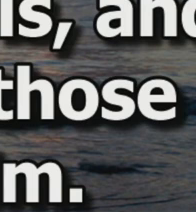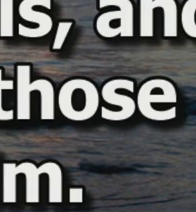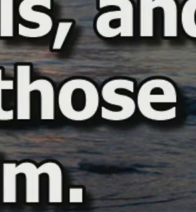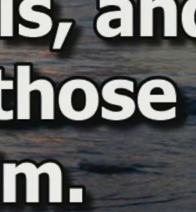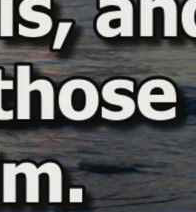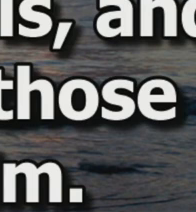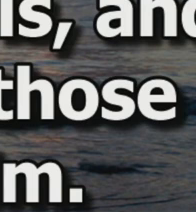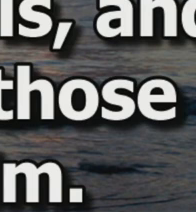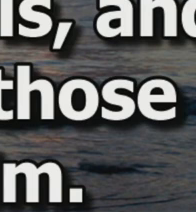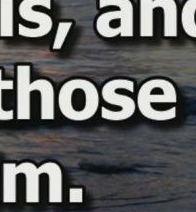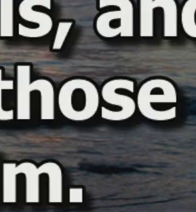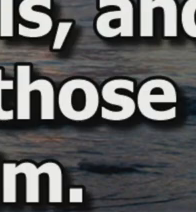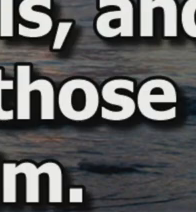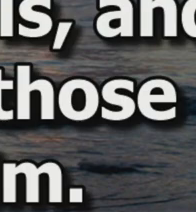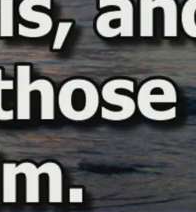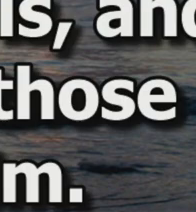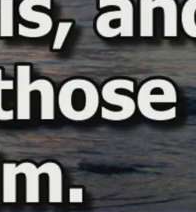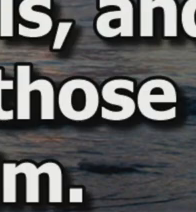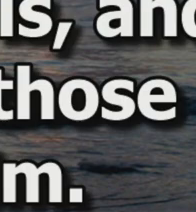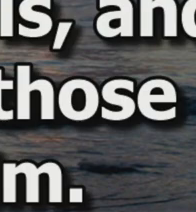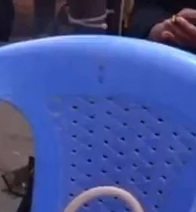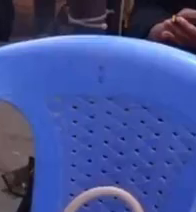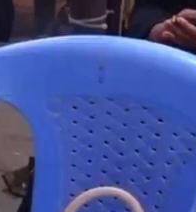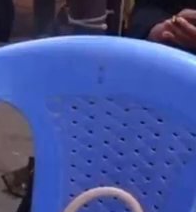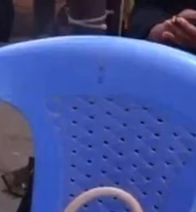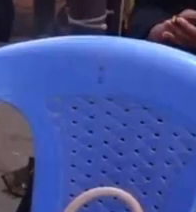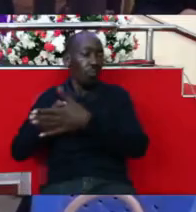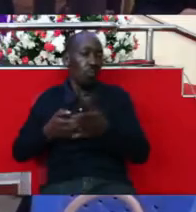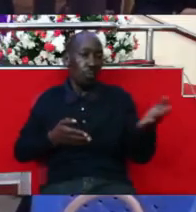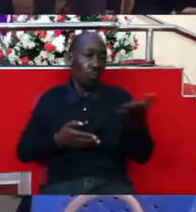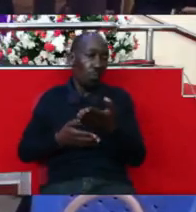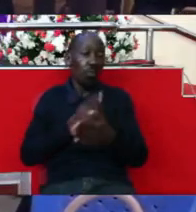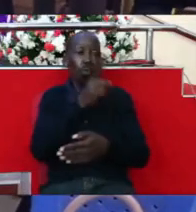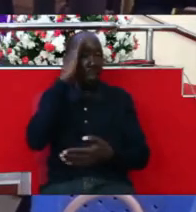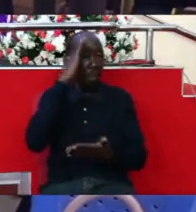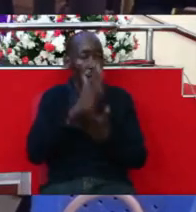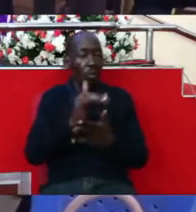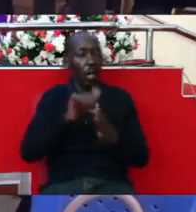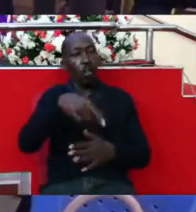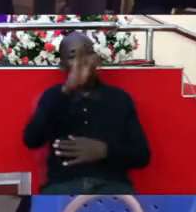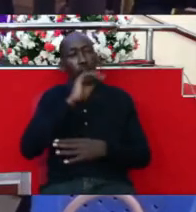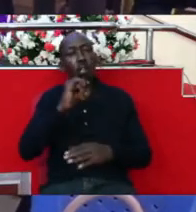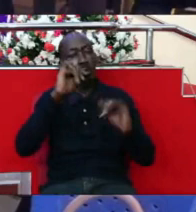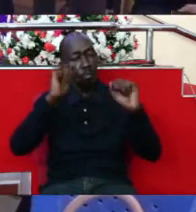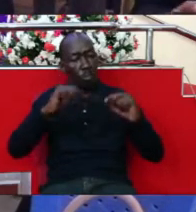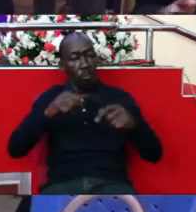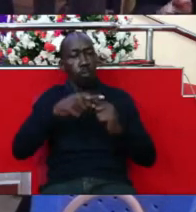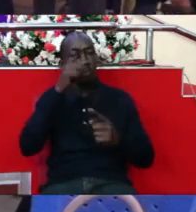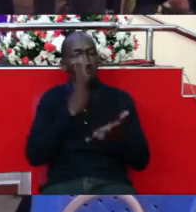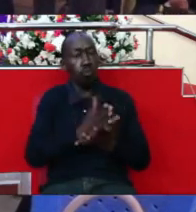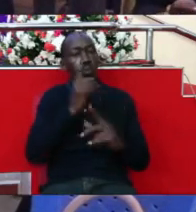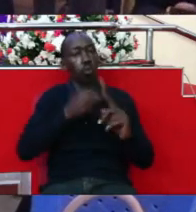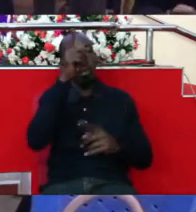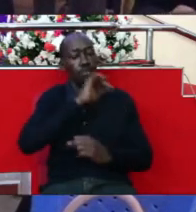not withstanding. Hata hali za sasa bila kukusudia. And you believe that God is able to do what you believe he is able